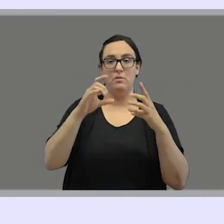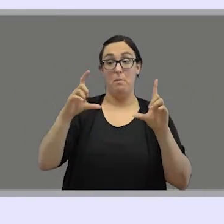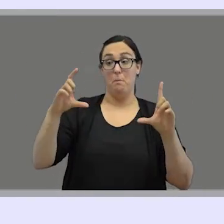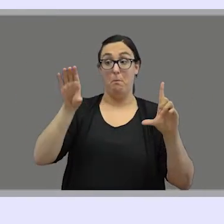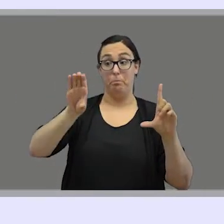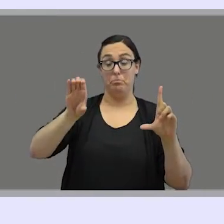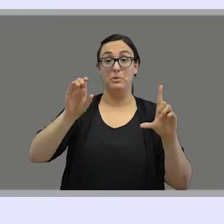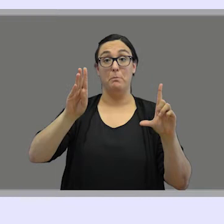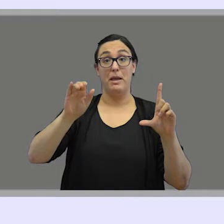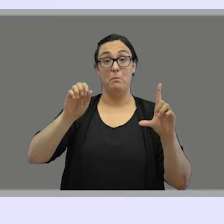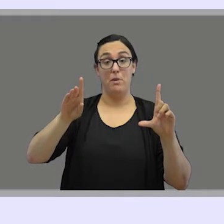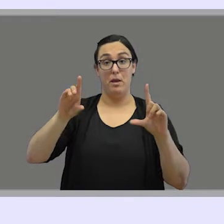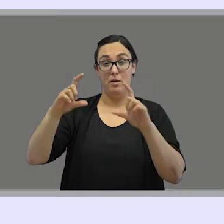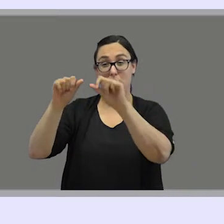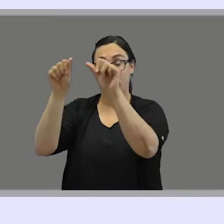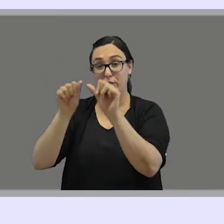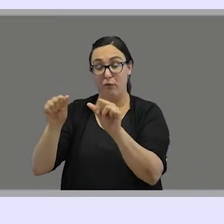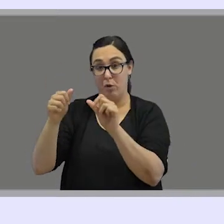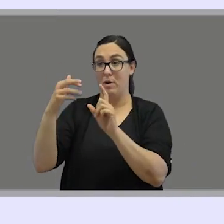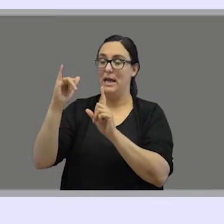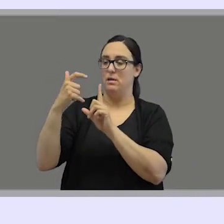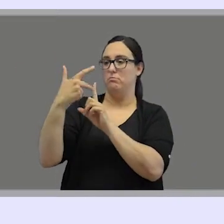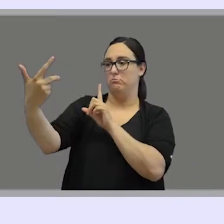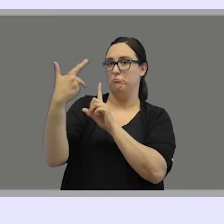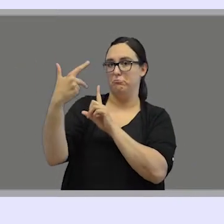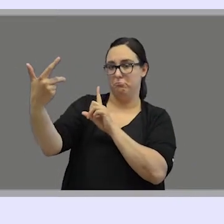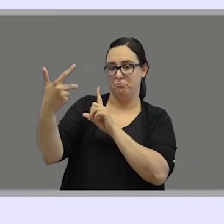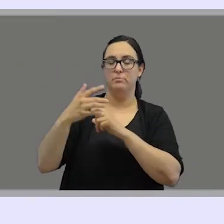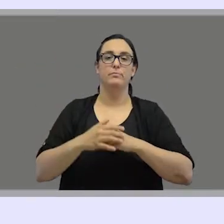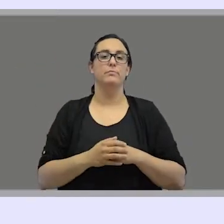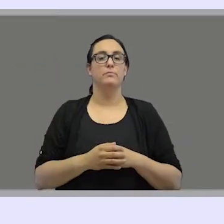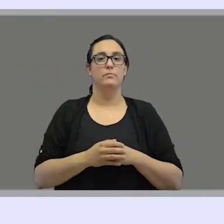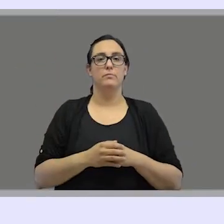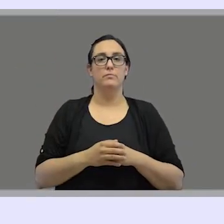of the picture-in-picture, subscreen, and the shot size.